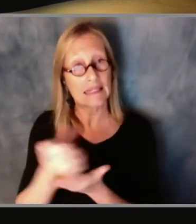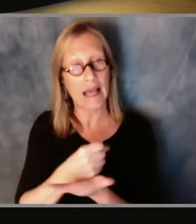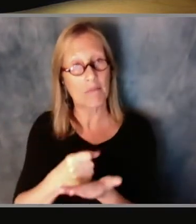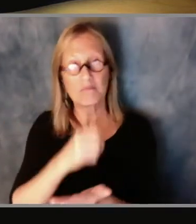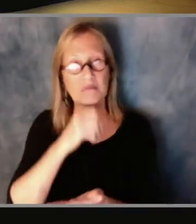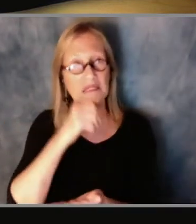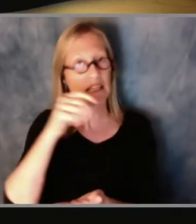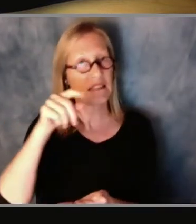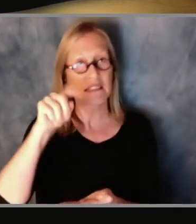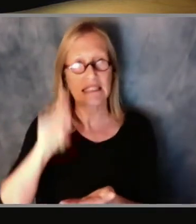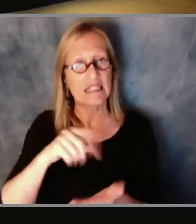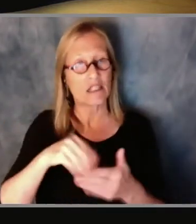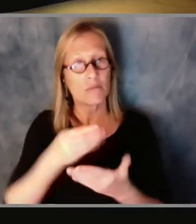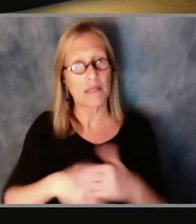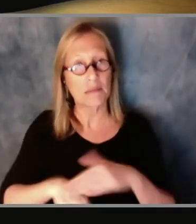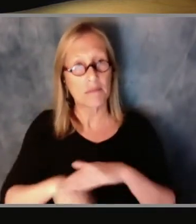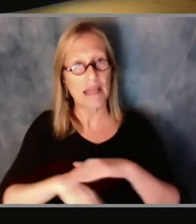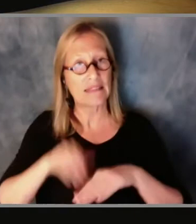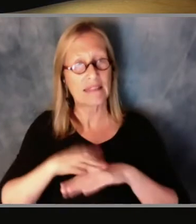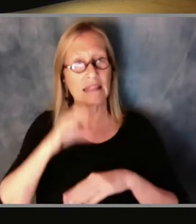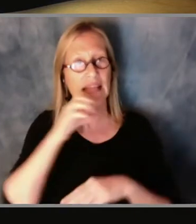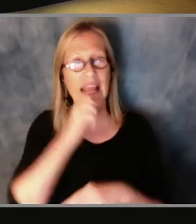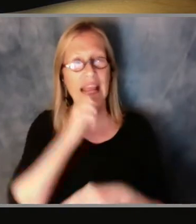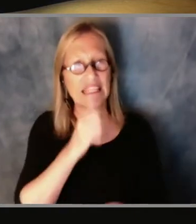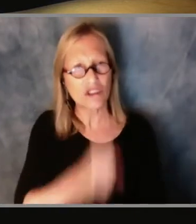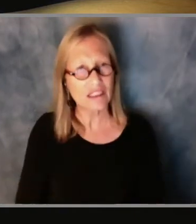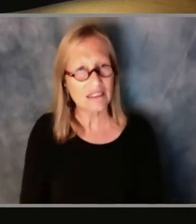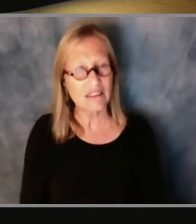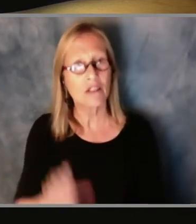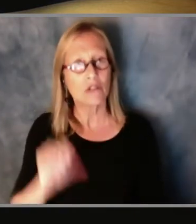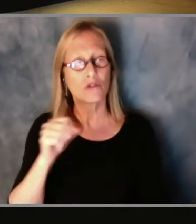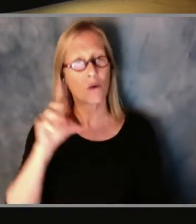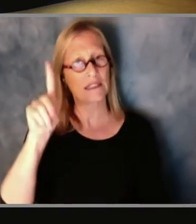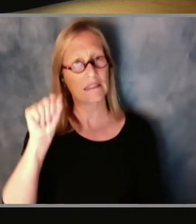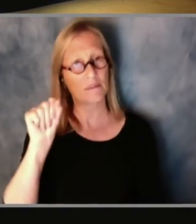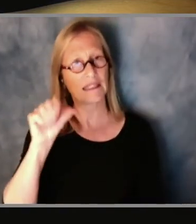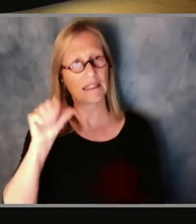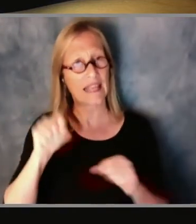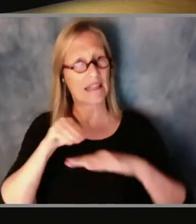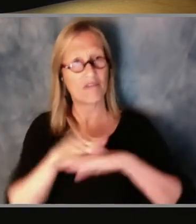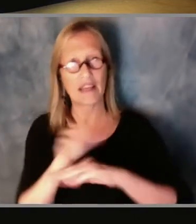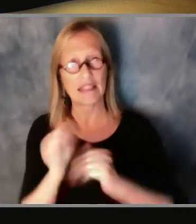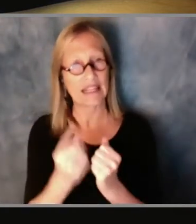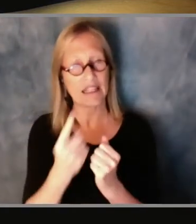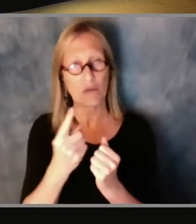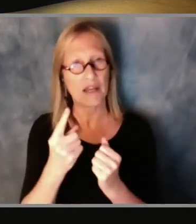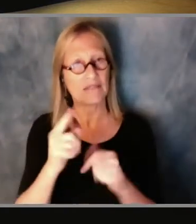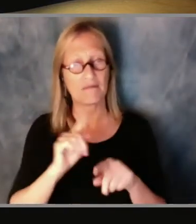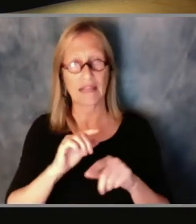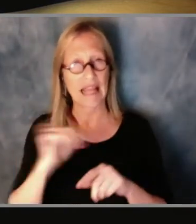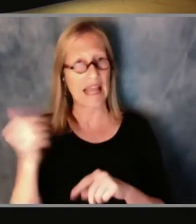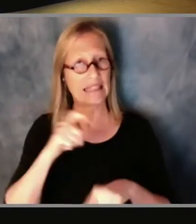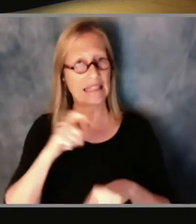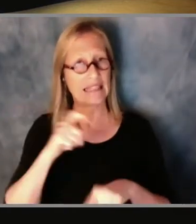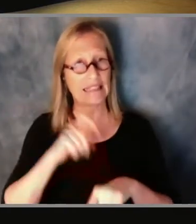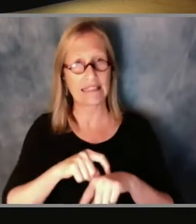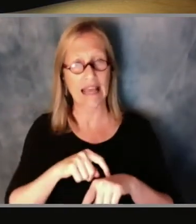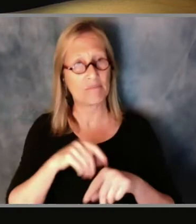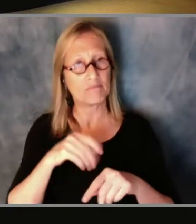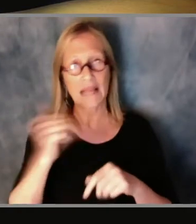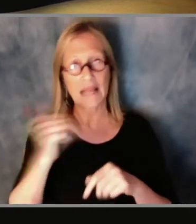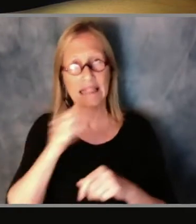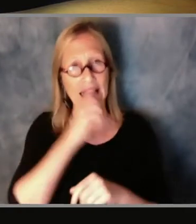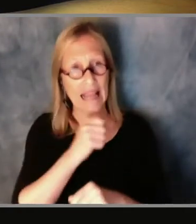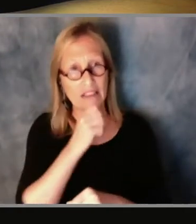to be based on age. So a disability can affect anyone at any age. And if there's an age where